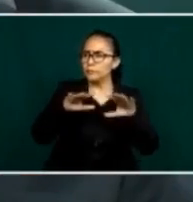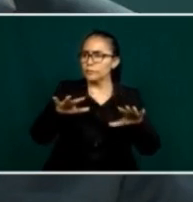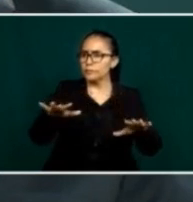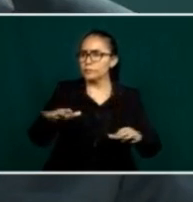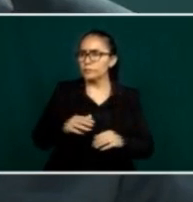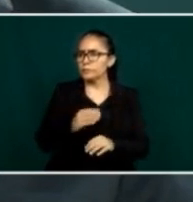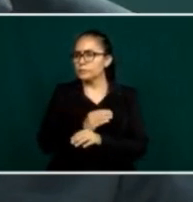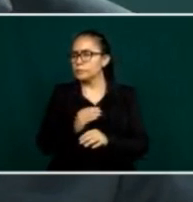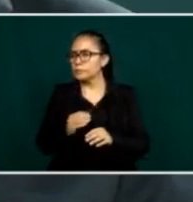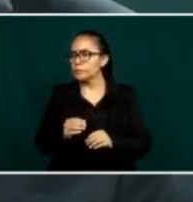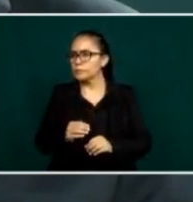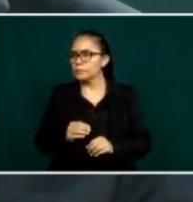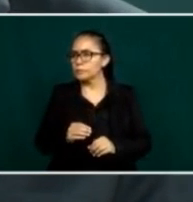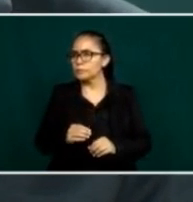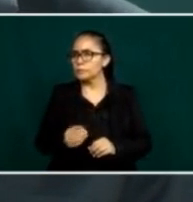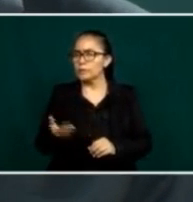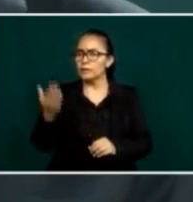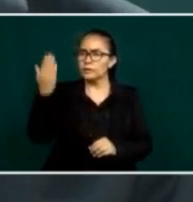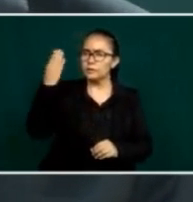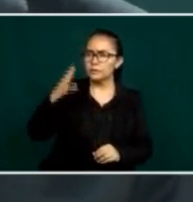be